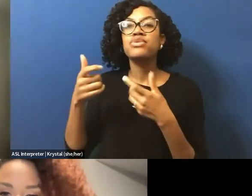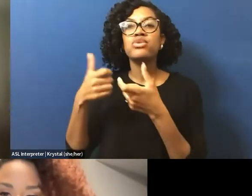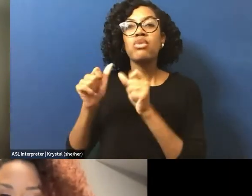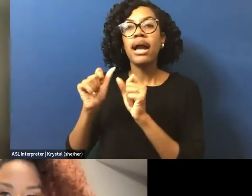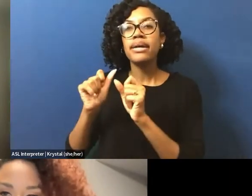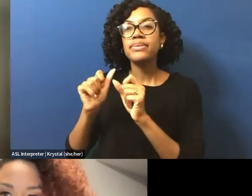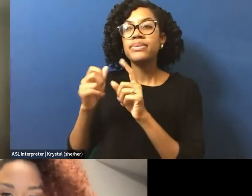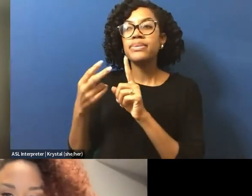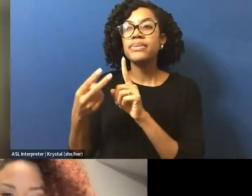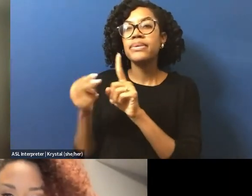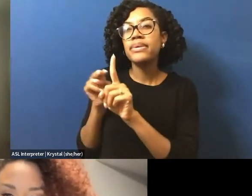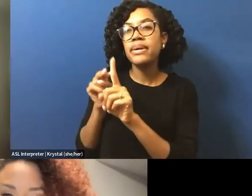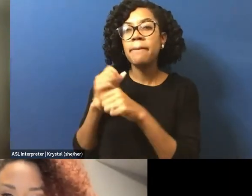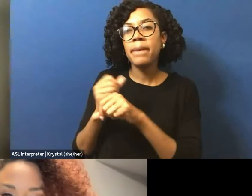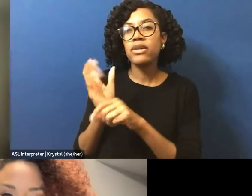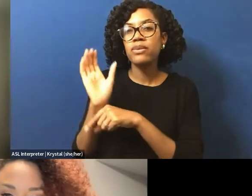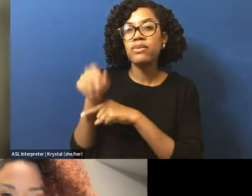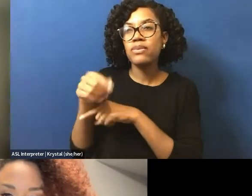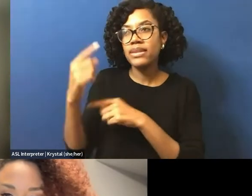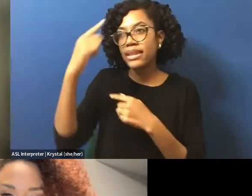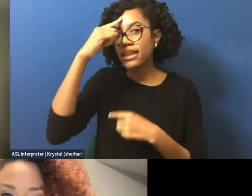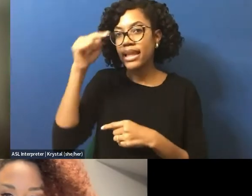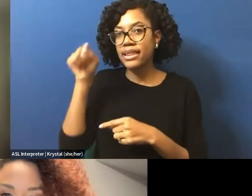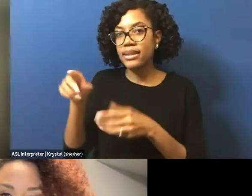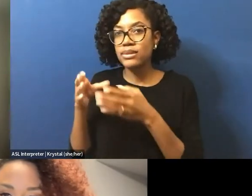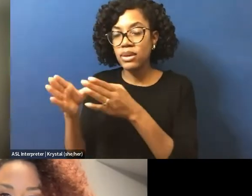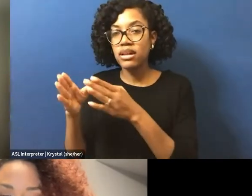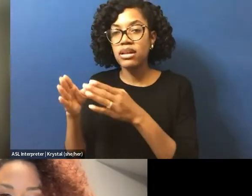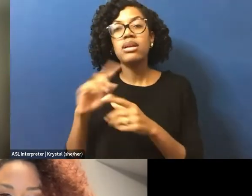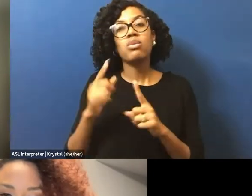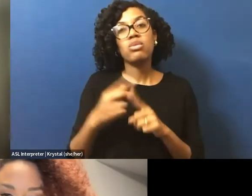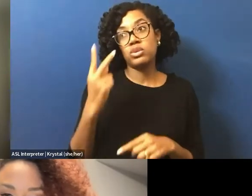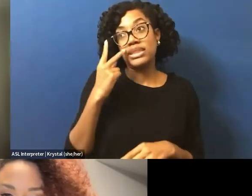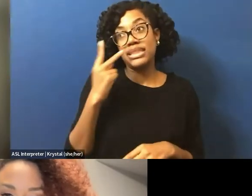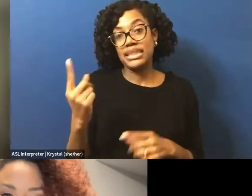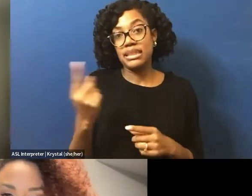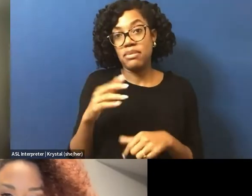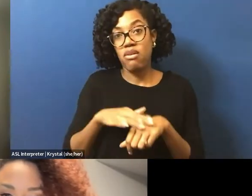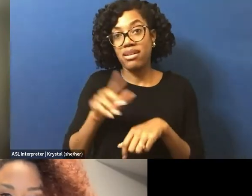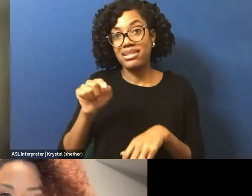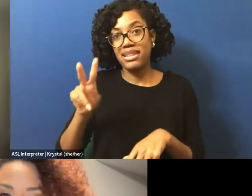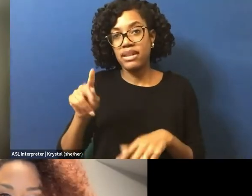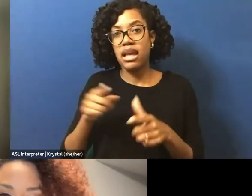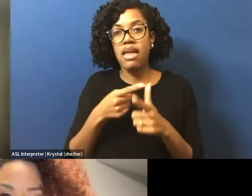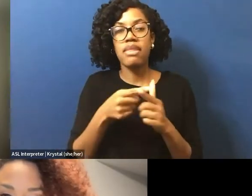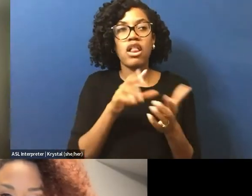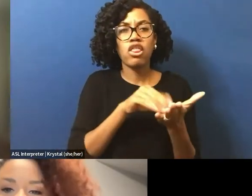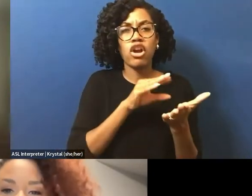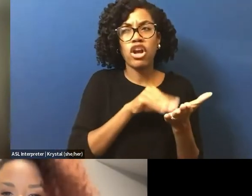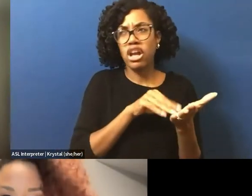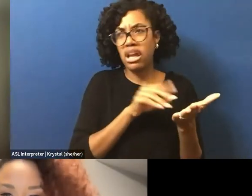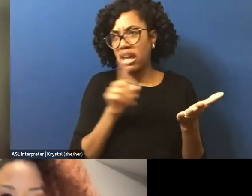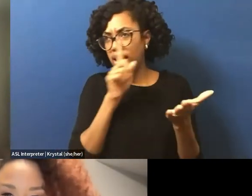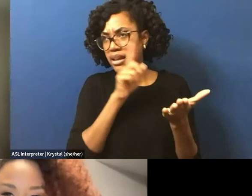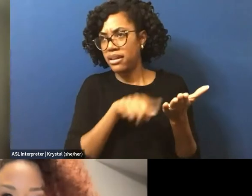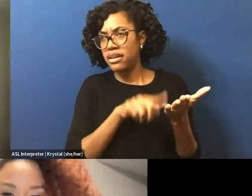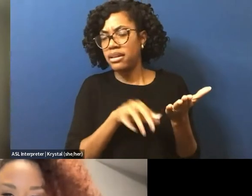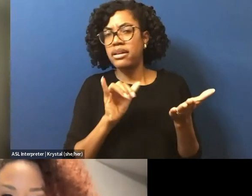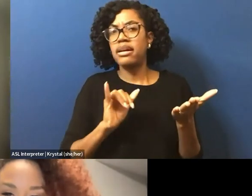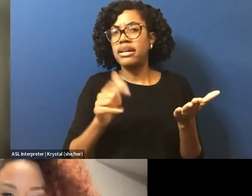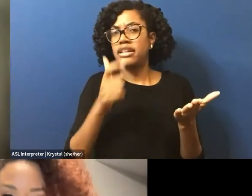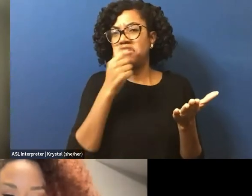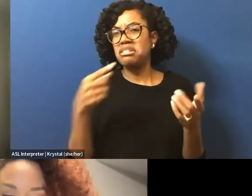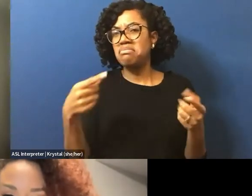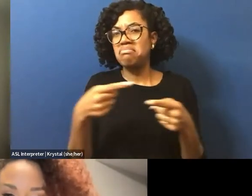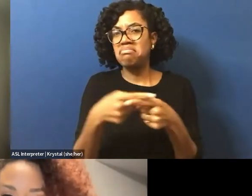when you see something on TV and then when you learn the true story, I mean, I think Jean's story of Rosa Parks is really wonderful case in point